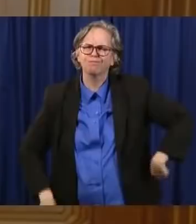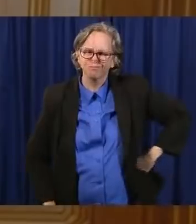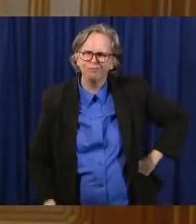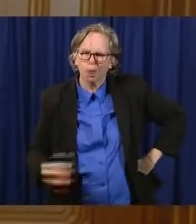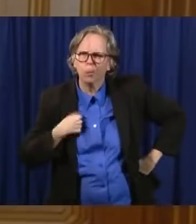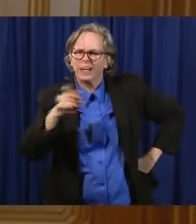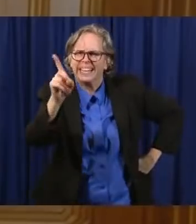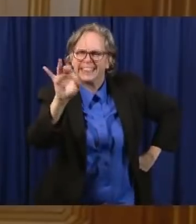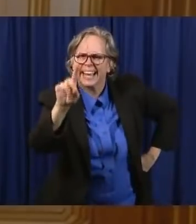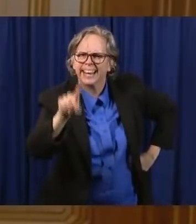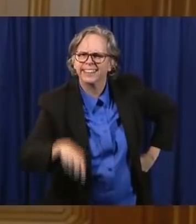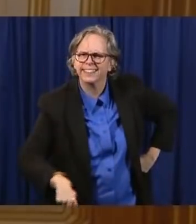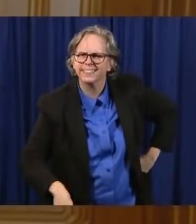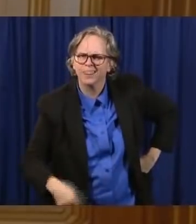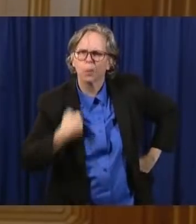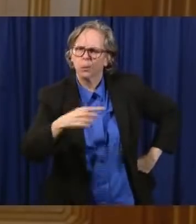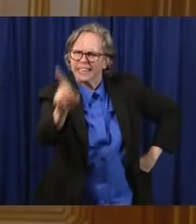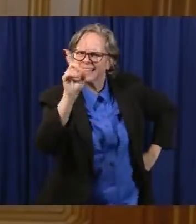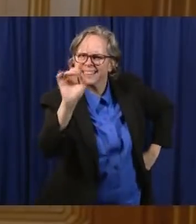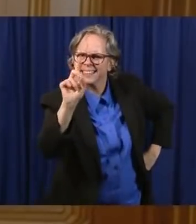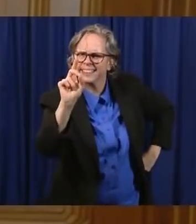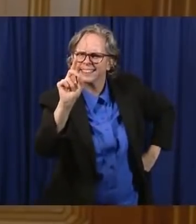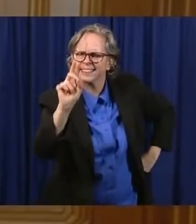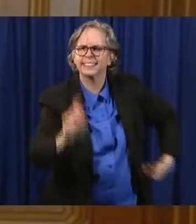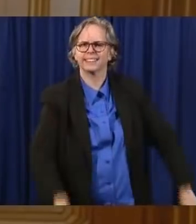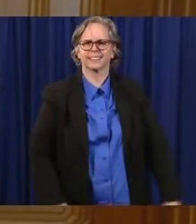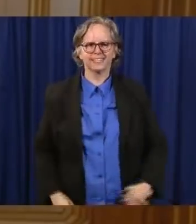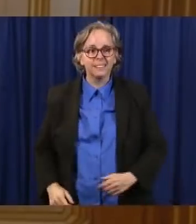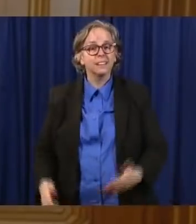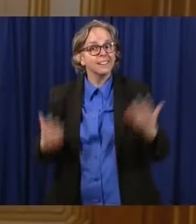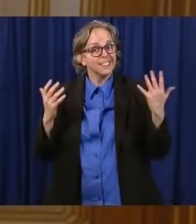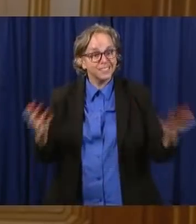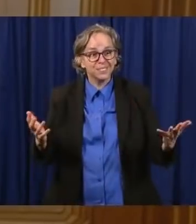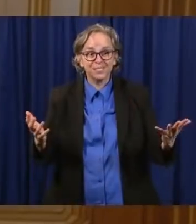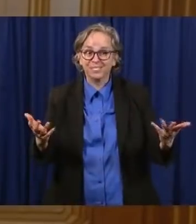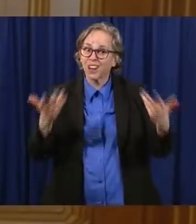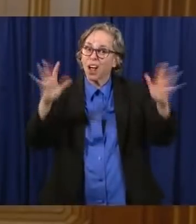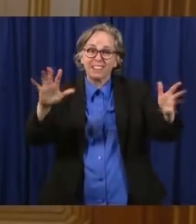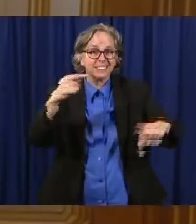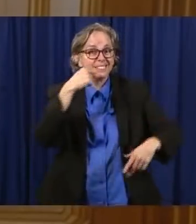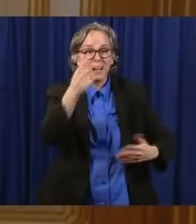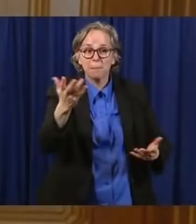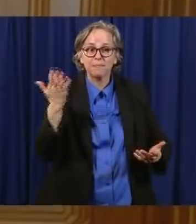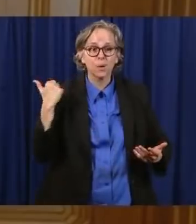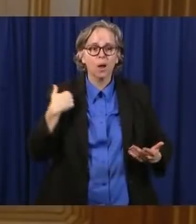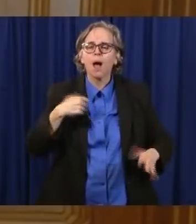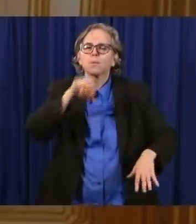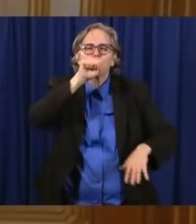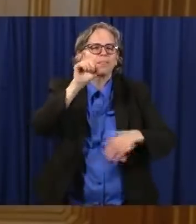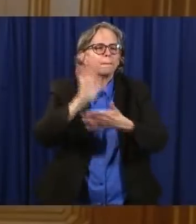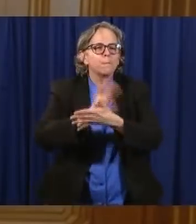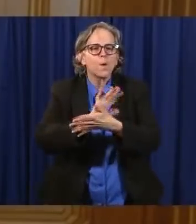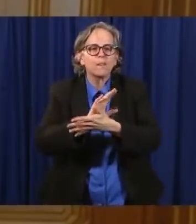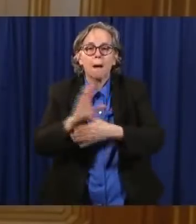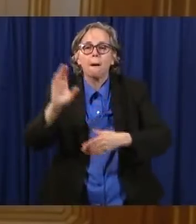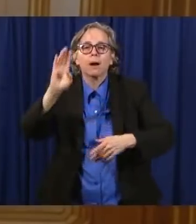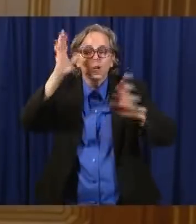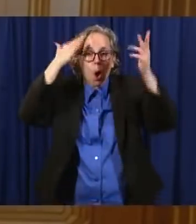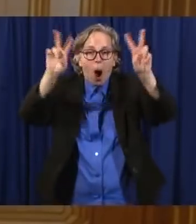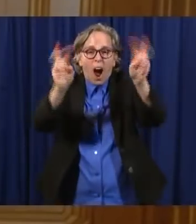Now, I think I've told you this before, I'm a fan of the Back to the Future movies, Michael J.